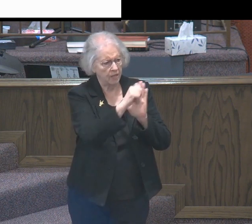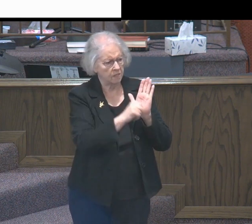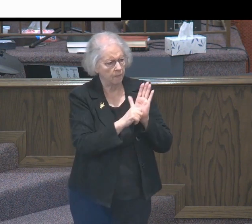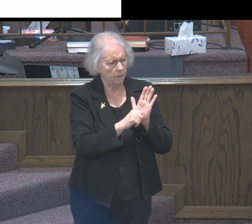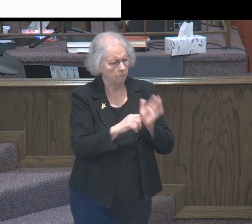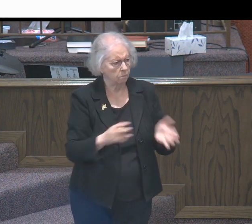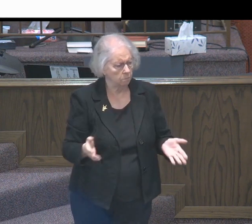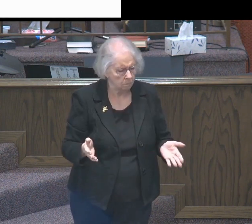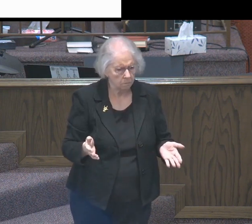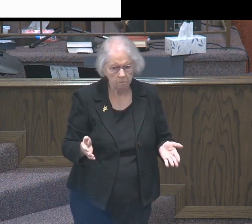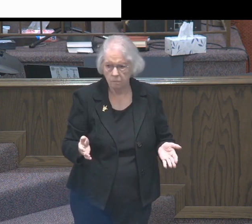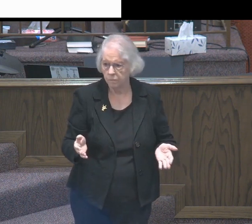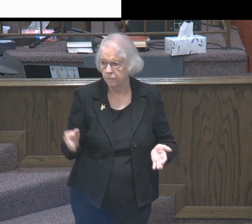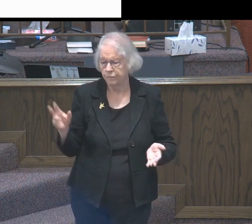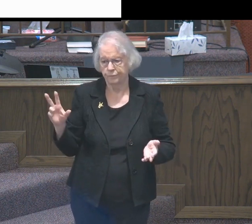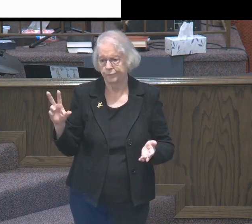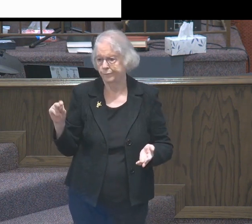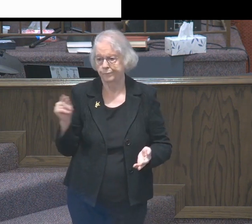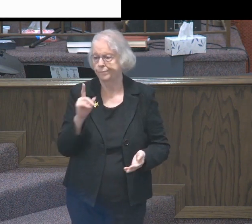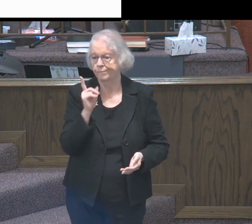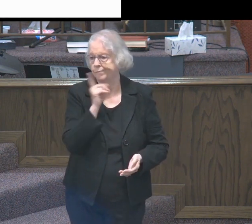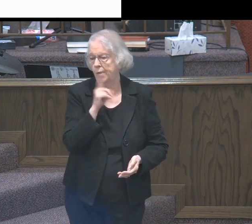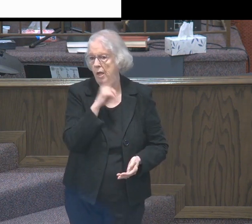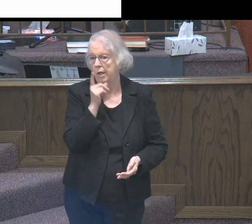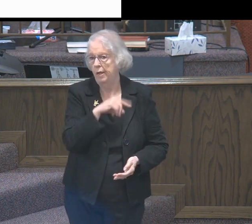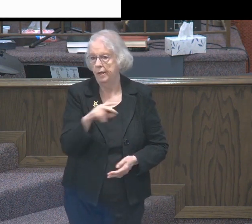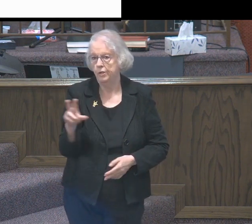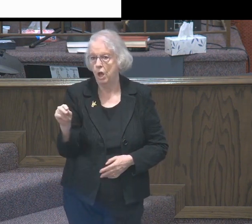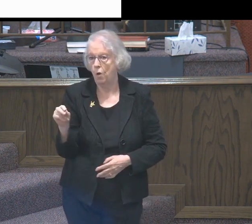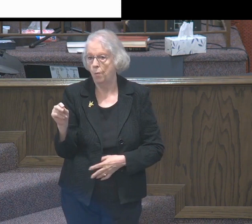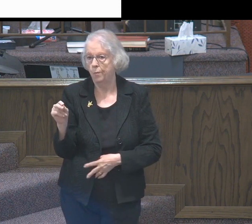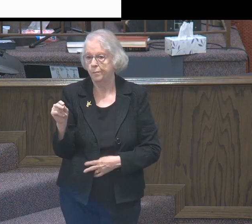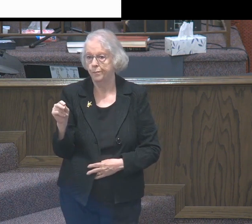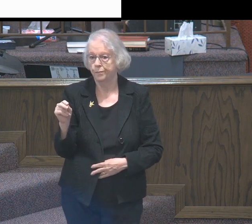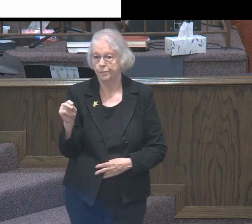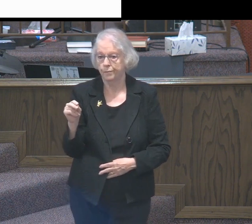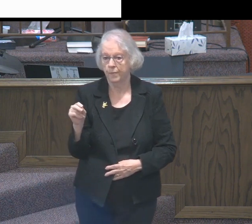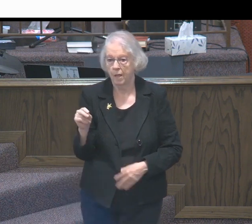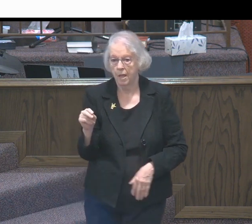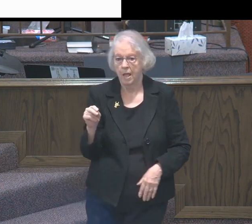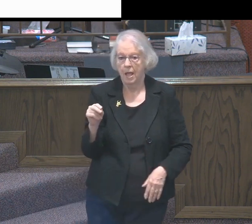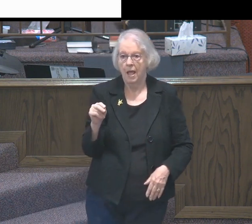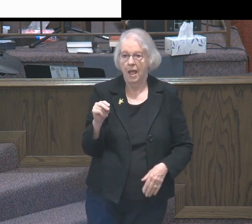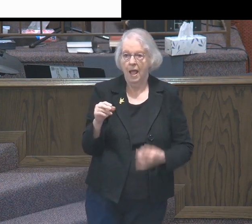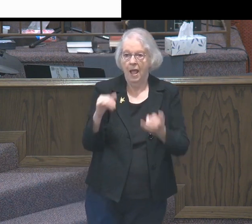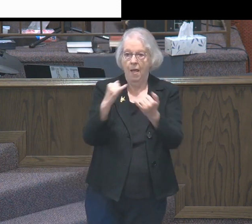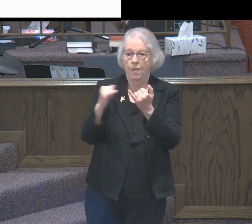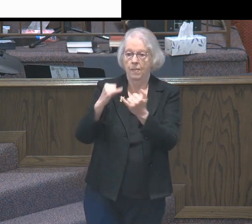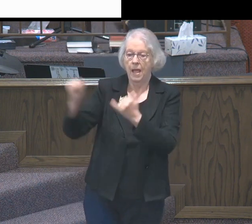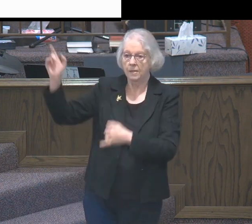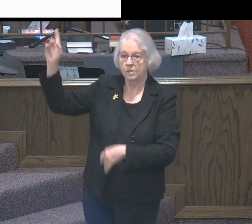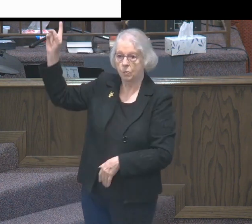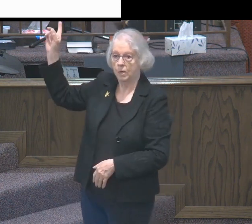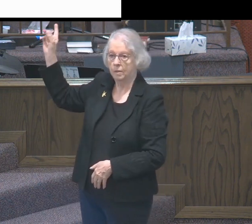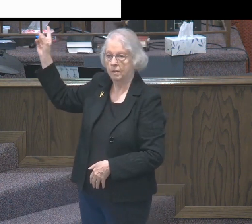the oral or the scribal law. What is the oral or the scribal law? The oral or the scribal law